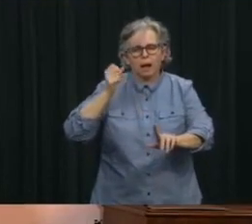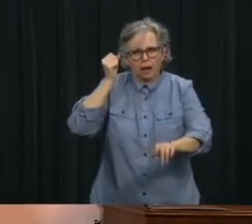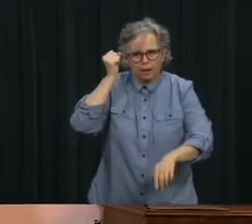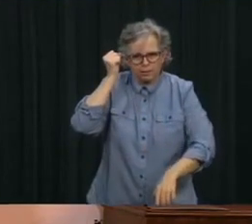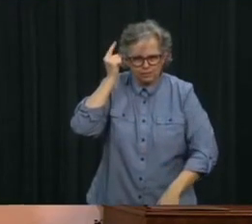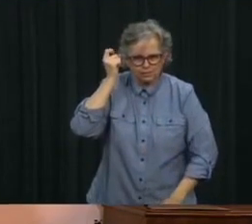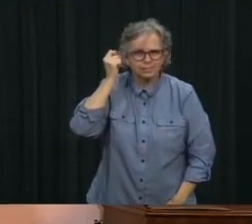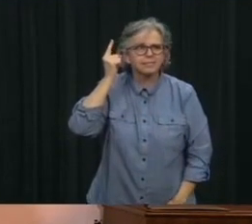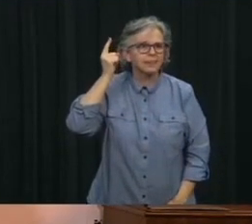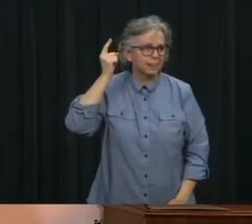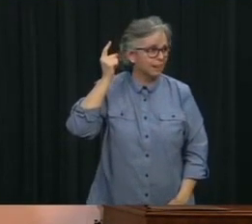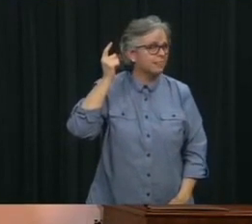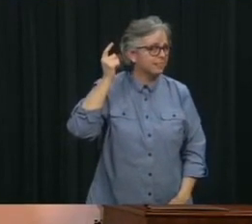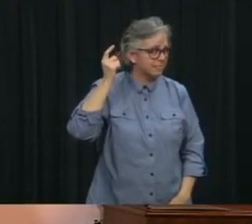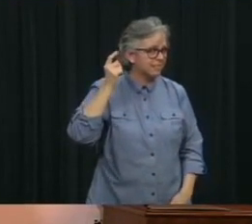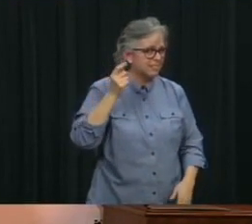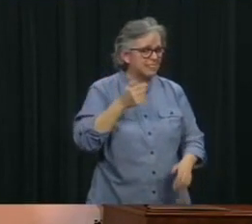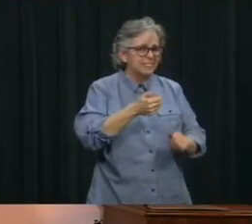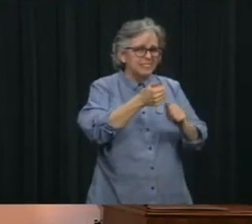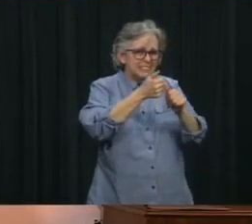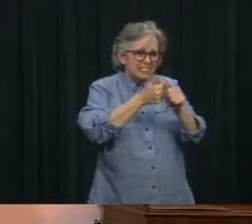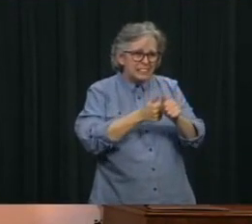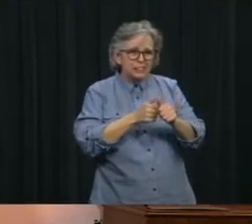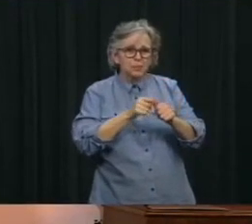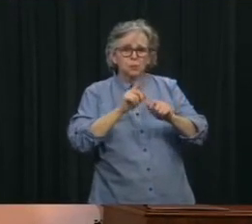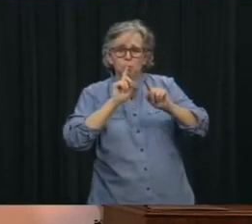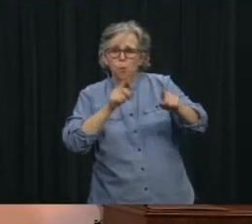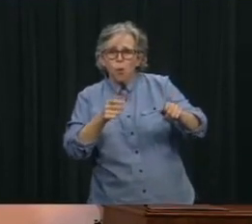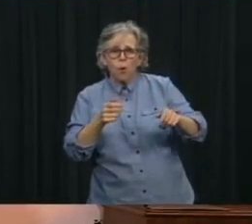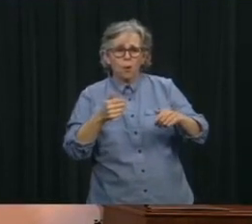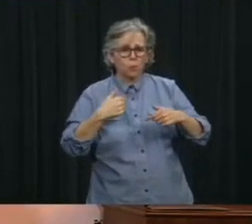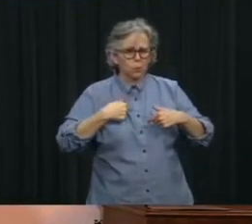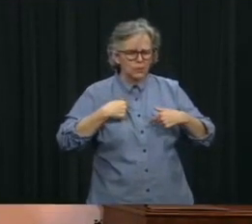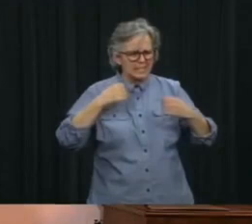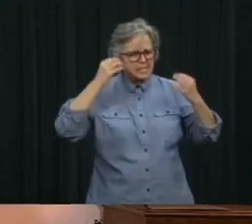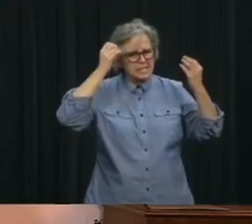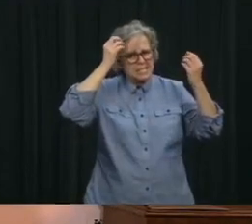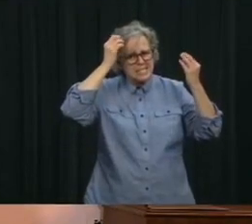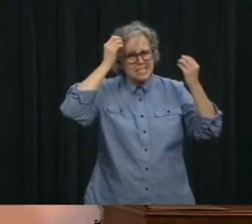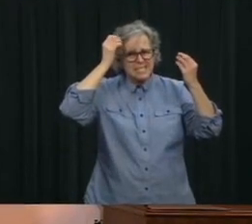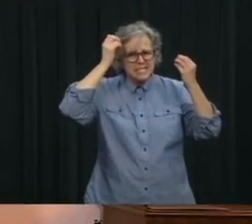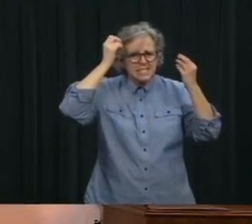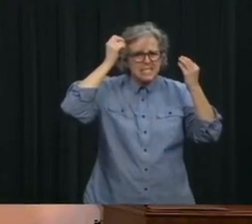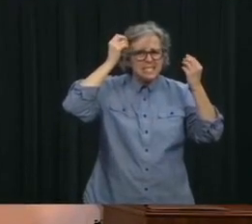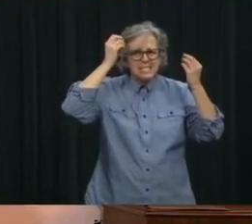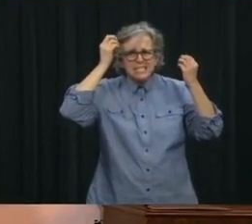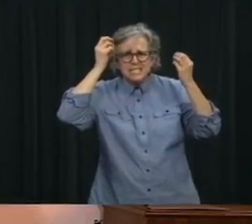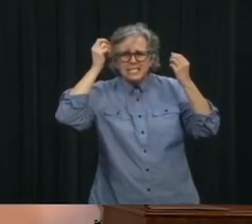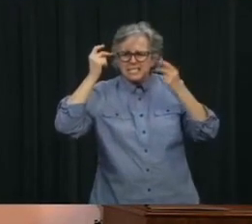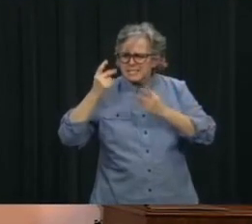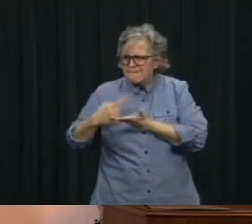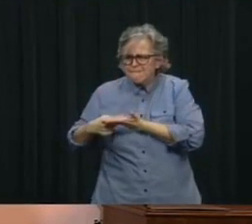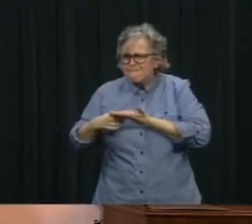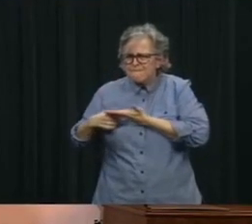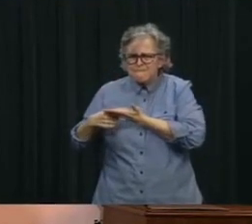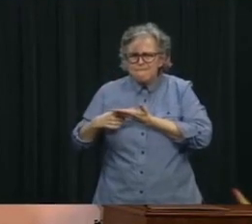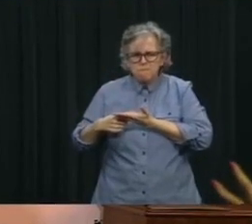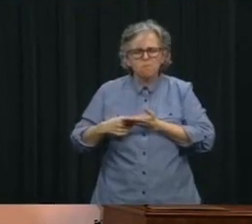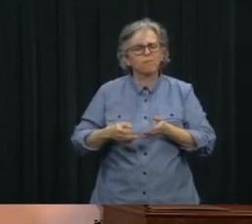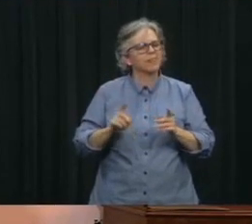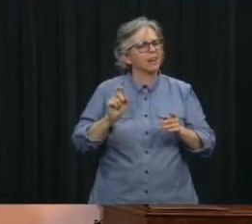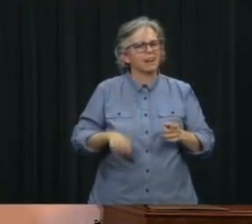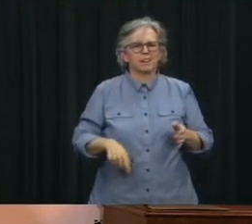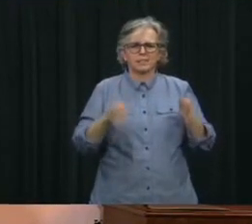orders was thought out, agonized over. I made those decisions because I felt that the evidence was